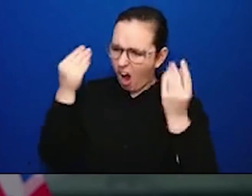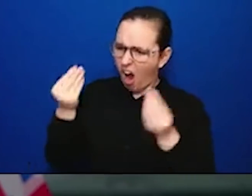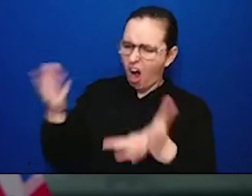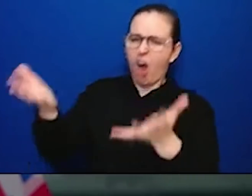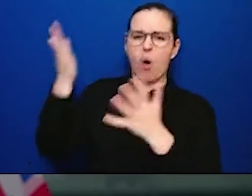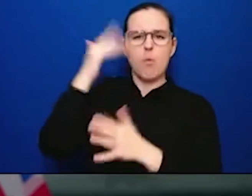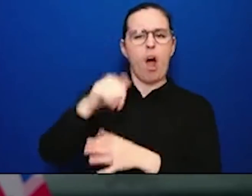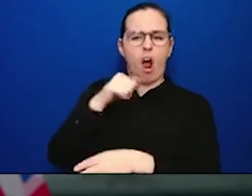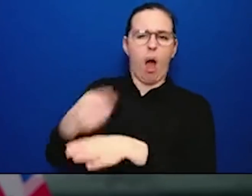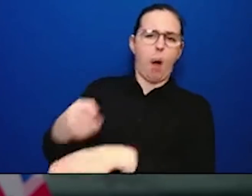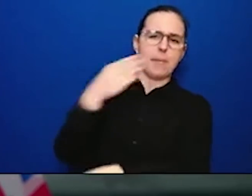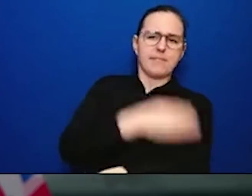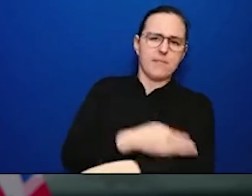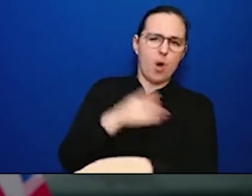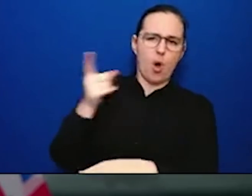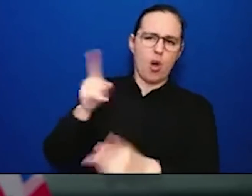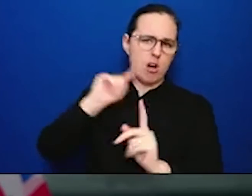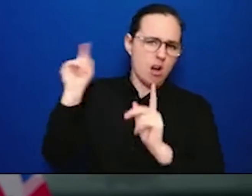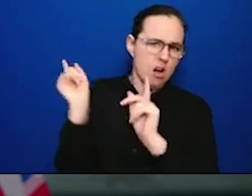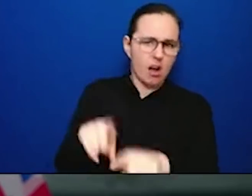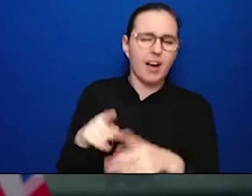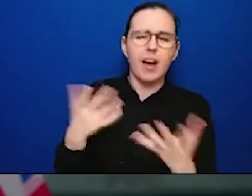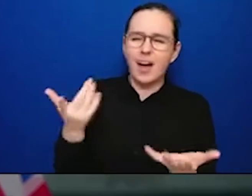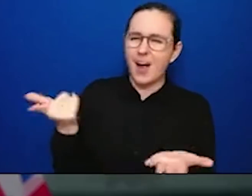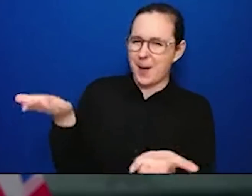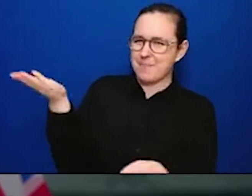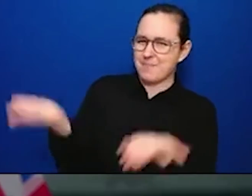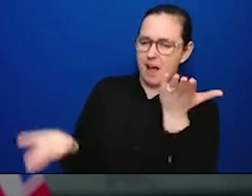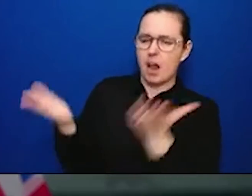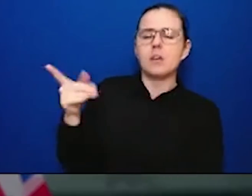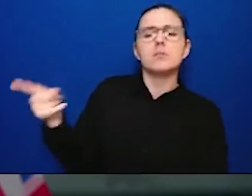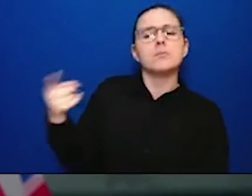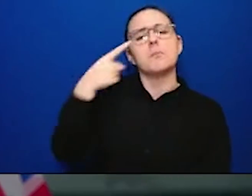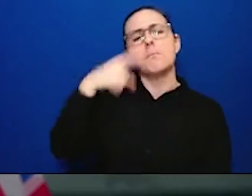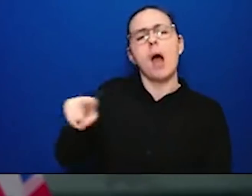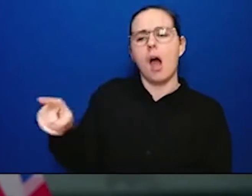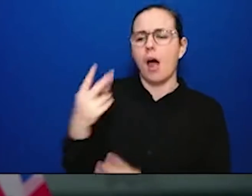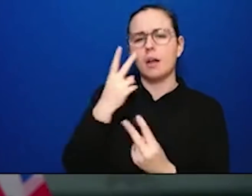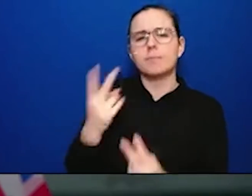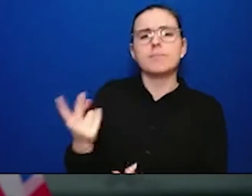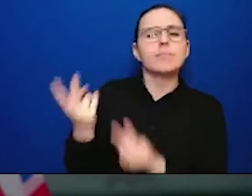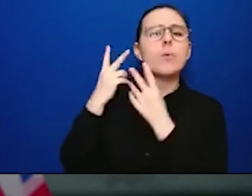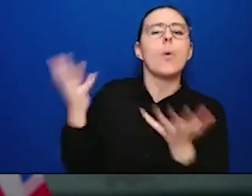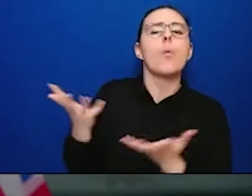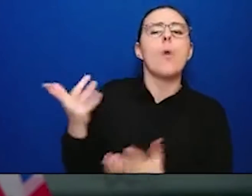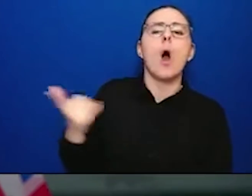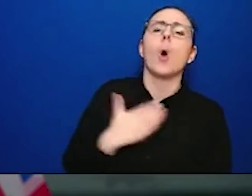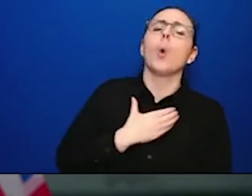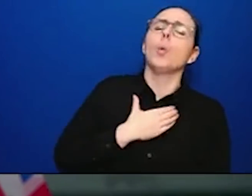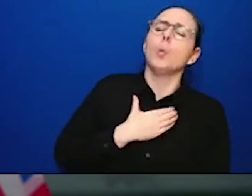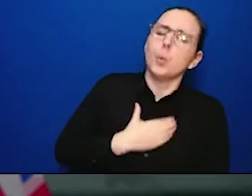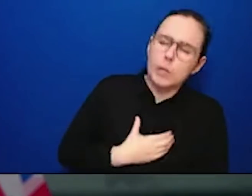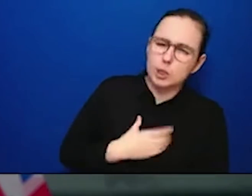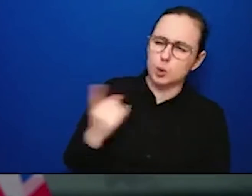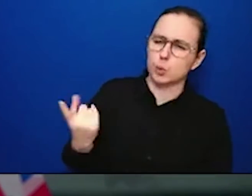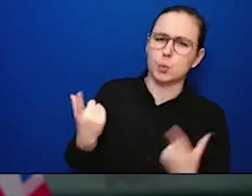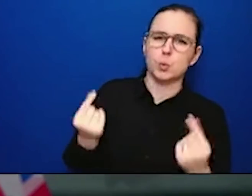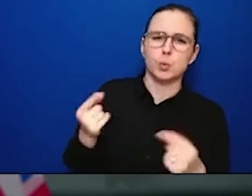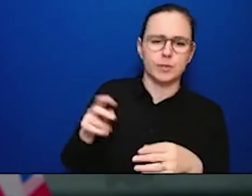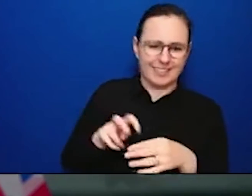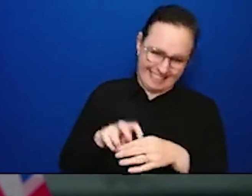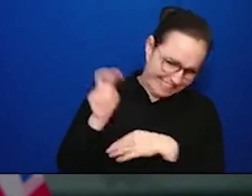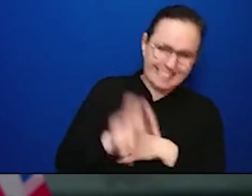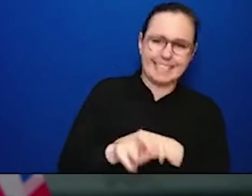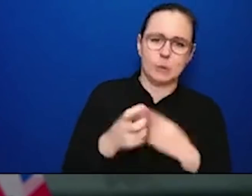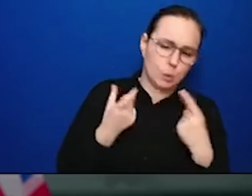you wish you'd done sooner when it comes to your response to Omicron, and how are those lessons going to guide decisions moving